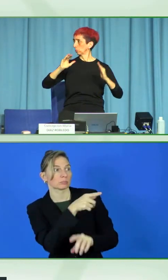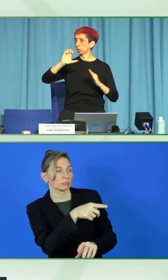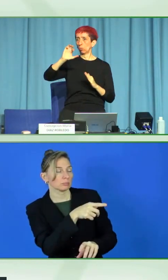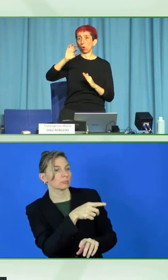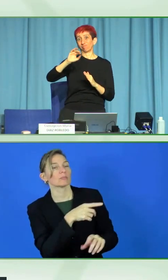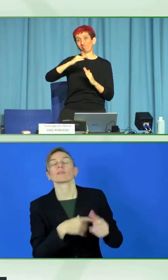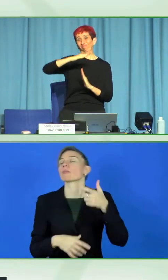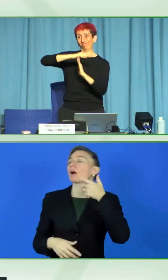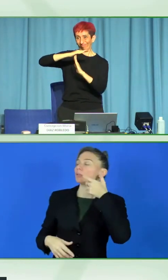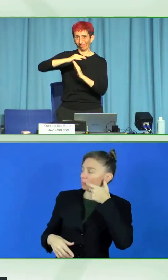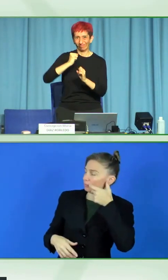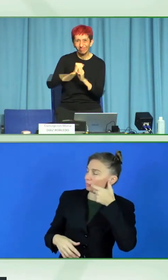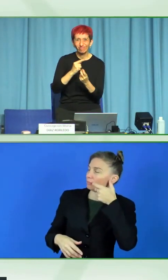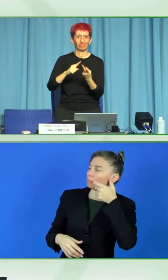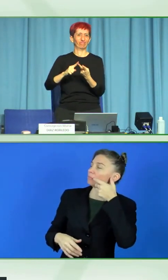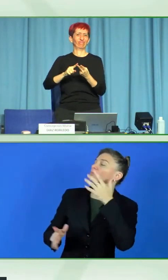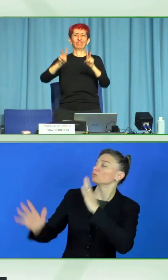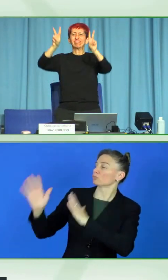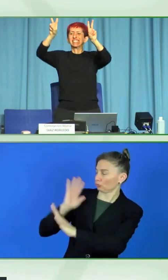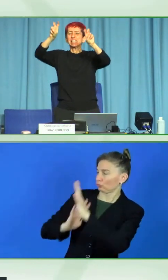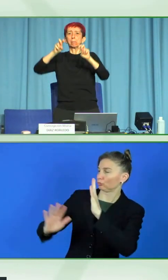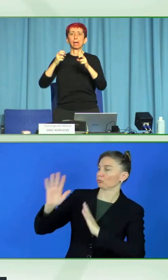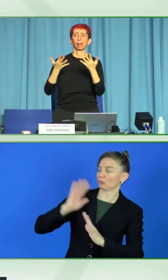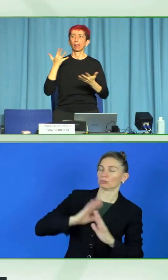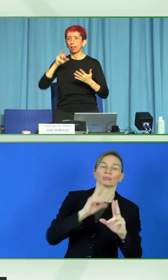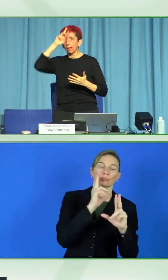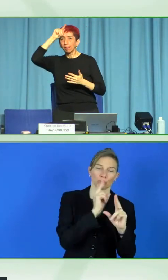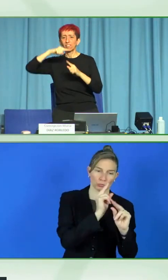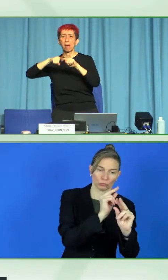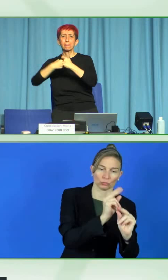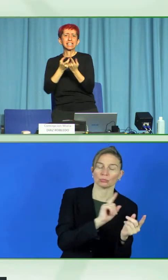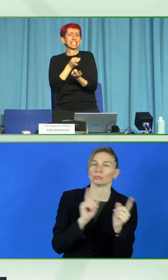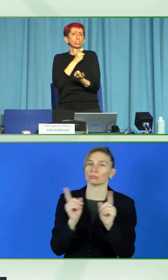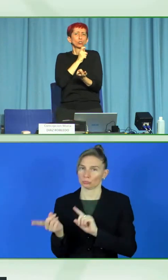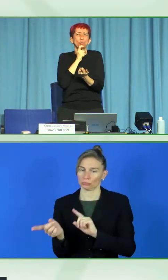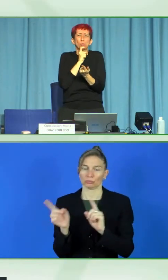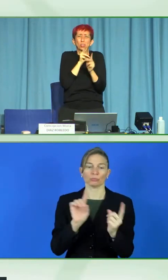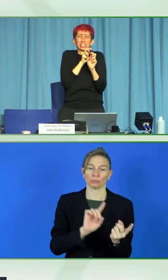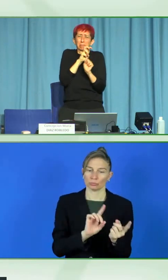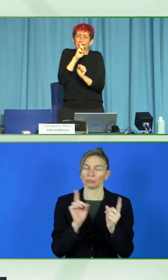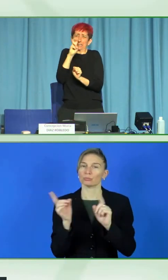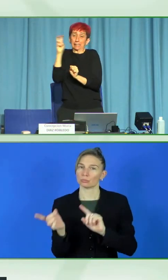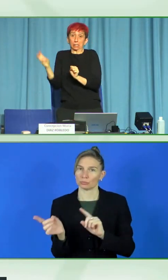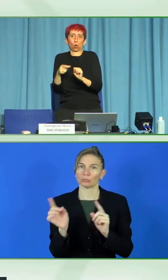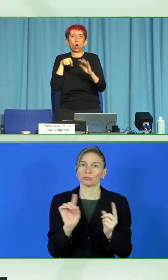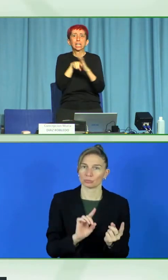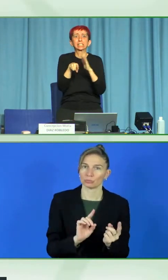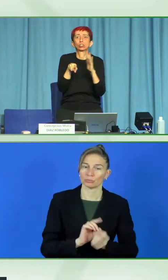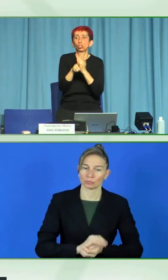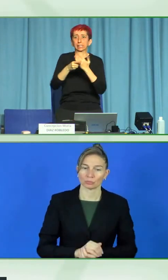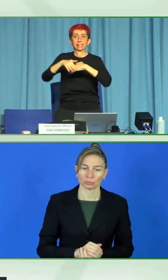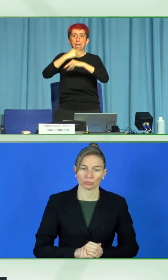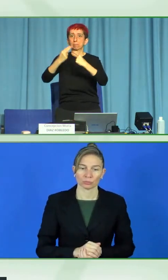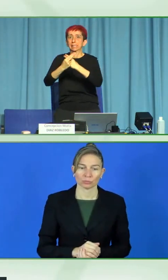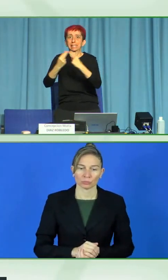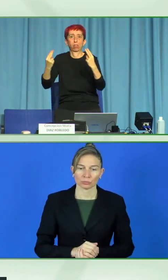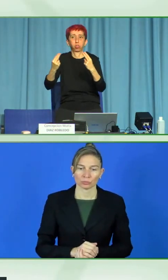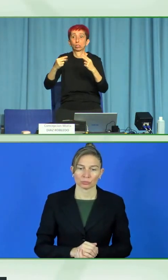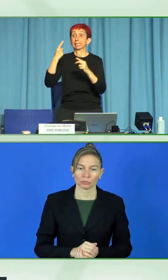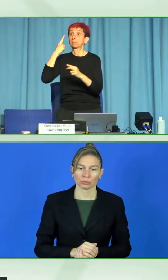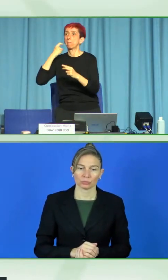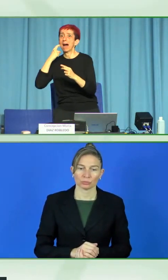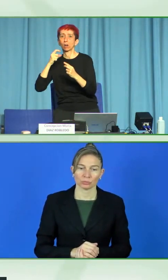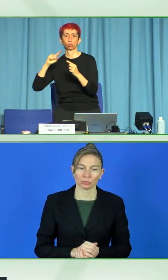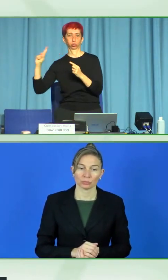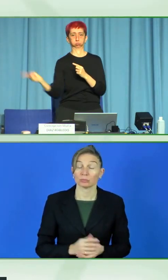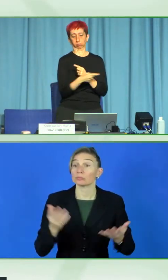issues via these very accessible video interpreting services. They even could call the